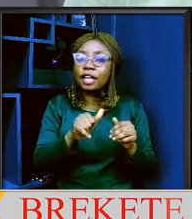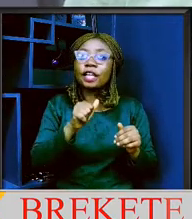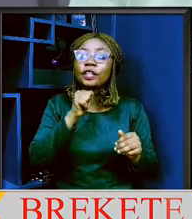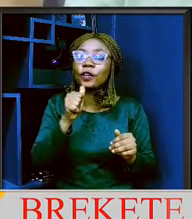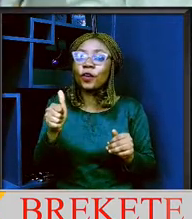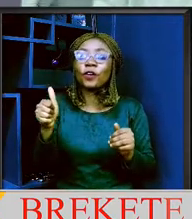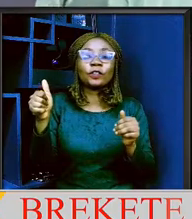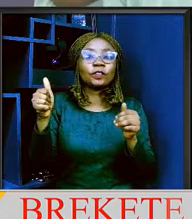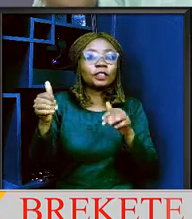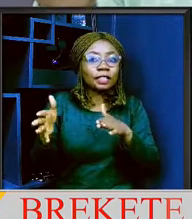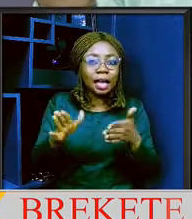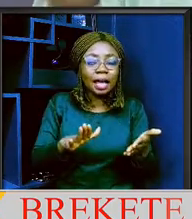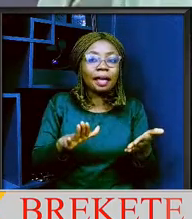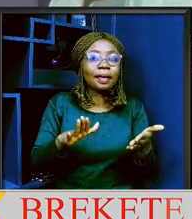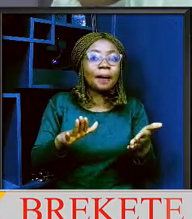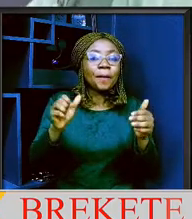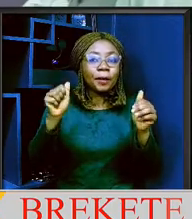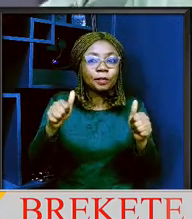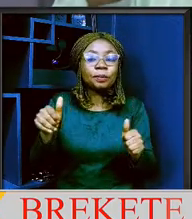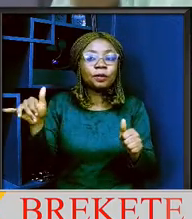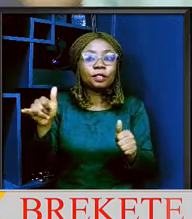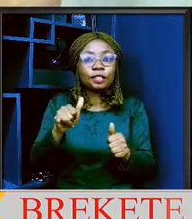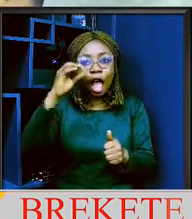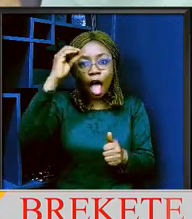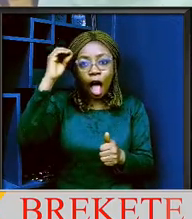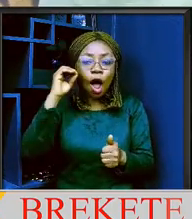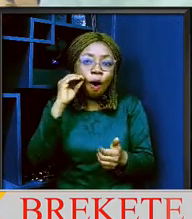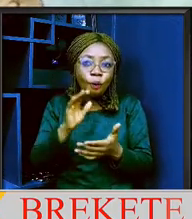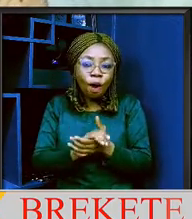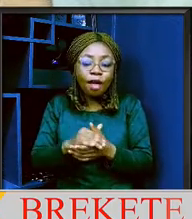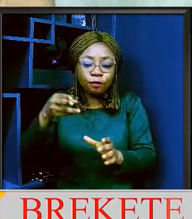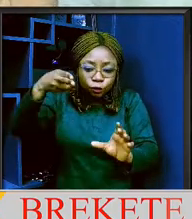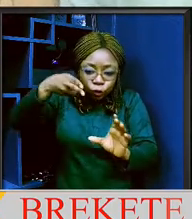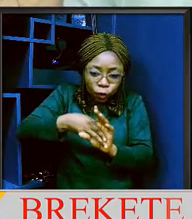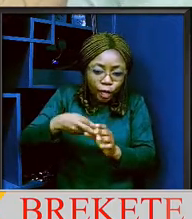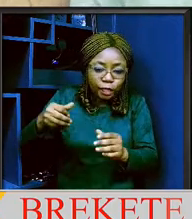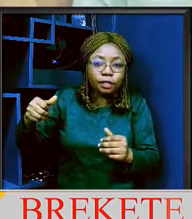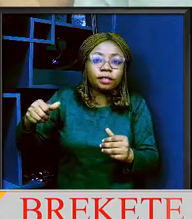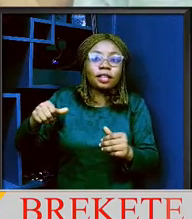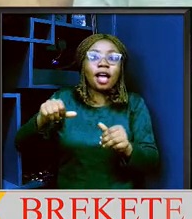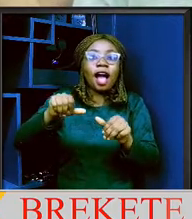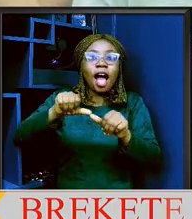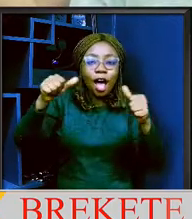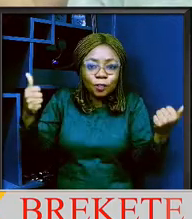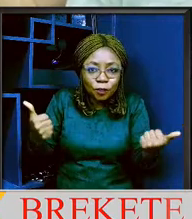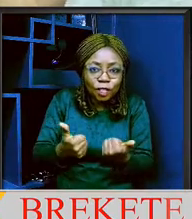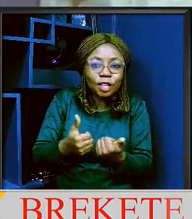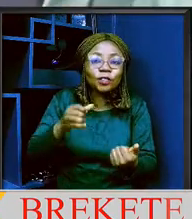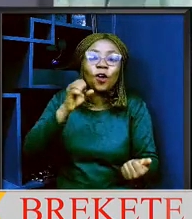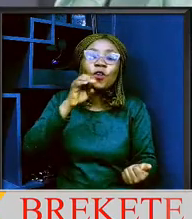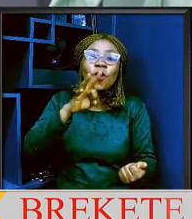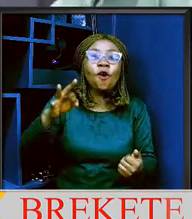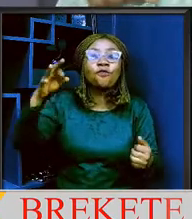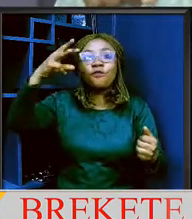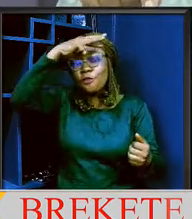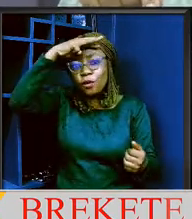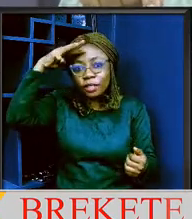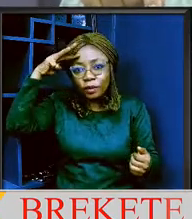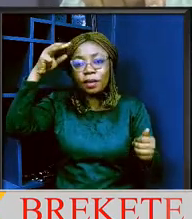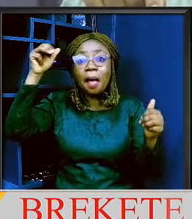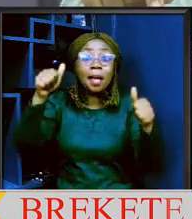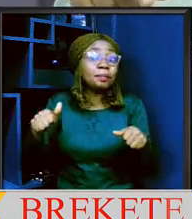die May their wives joins the association of widows amen may they